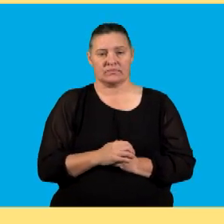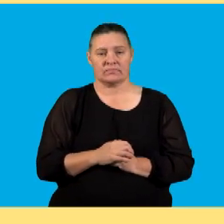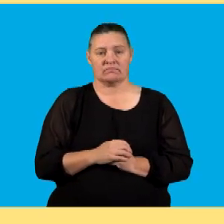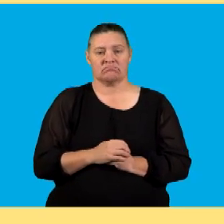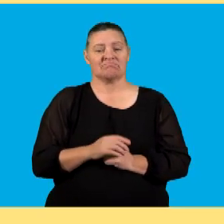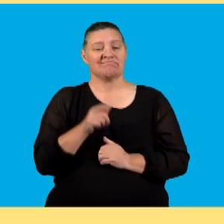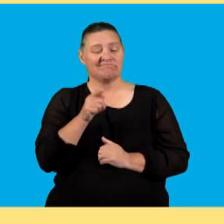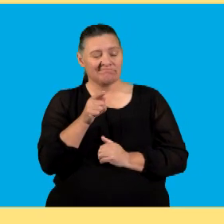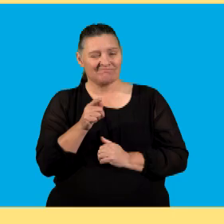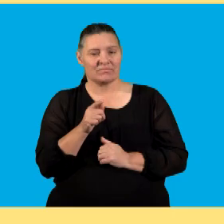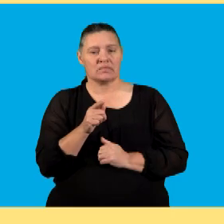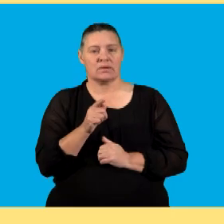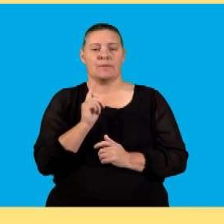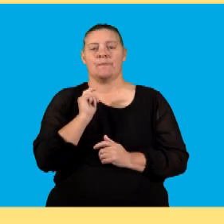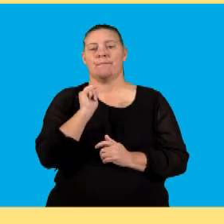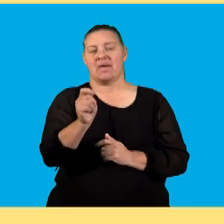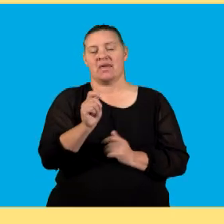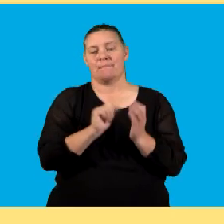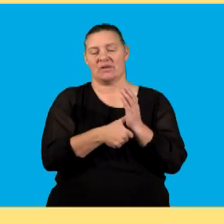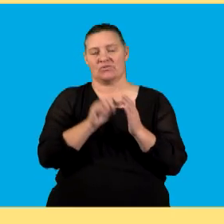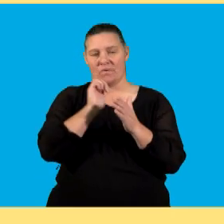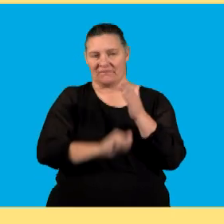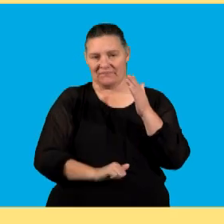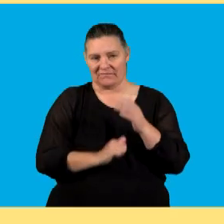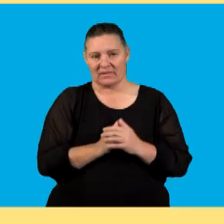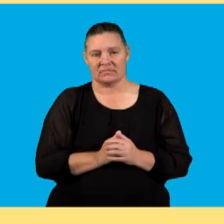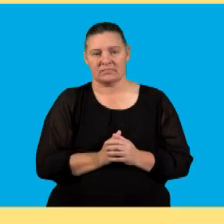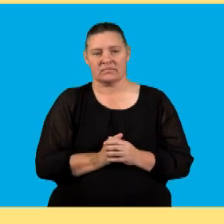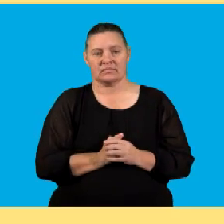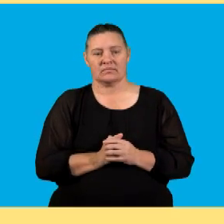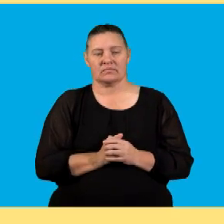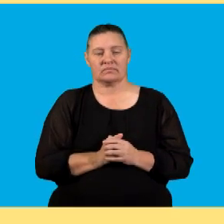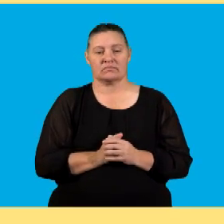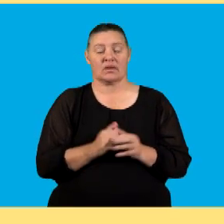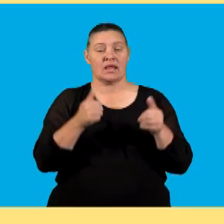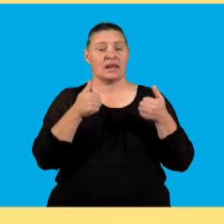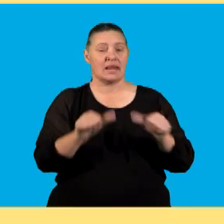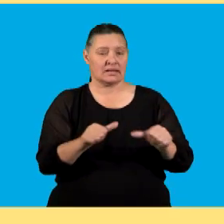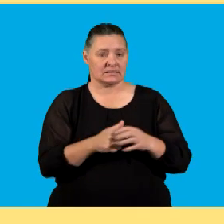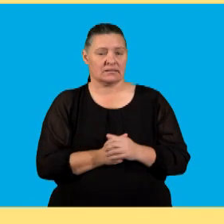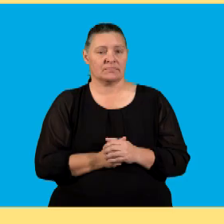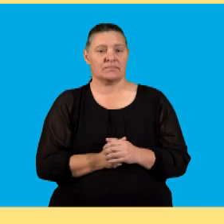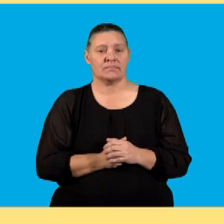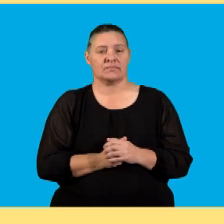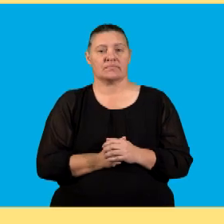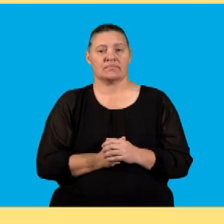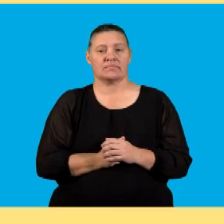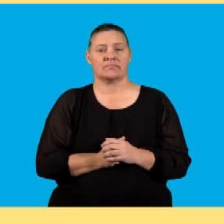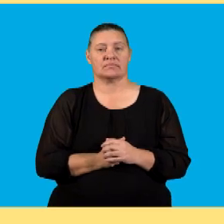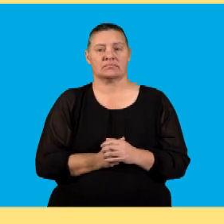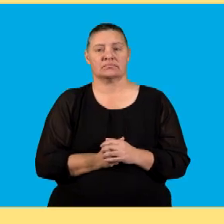1,200. That becomes your pension fund deduction. The next one that we're going to